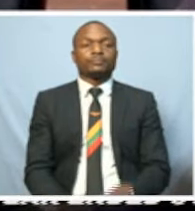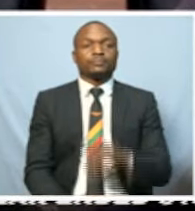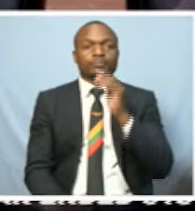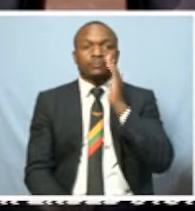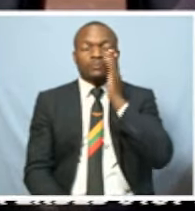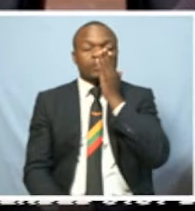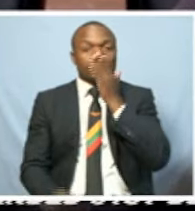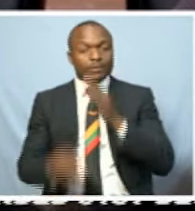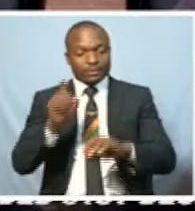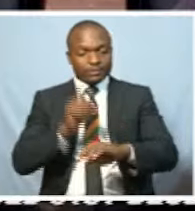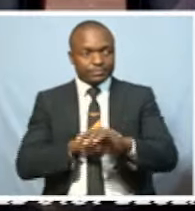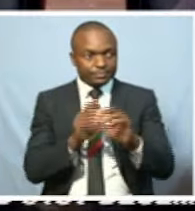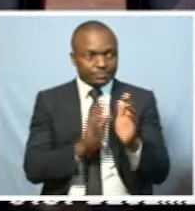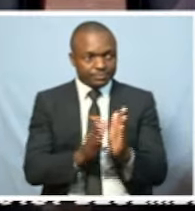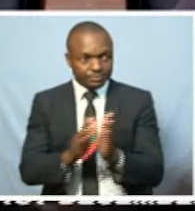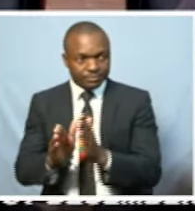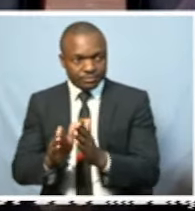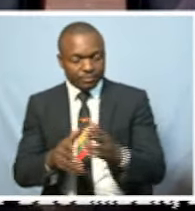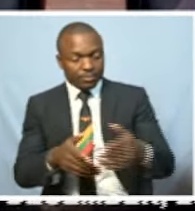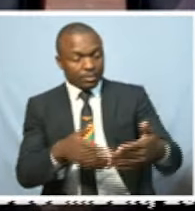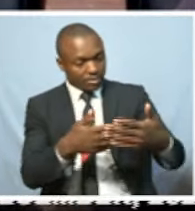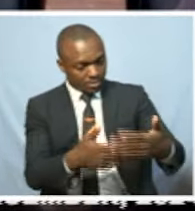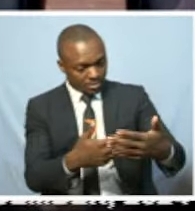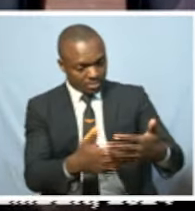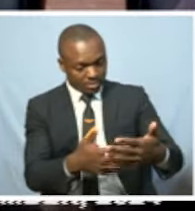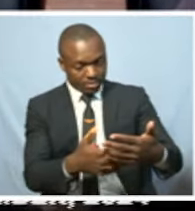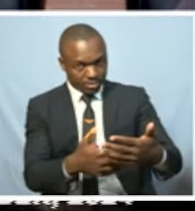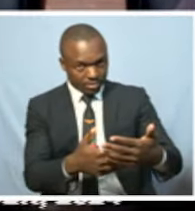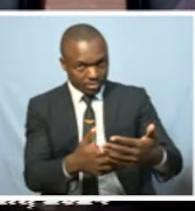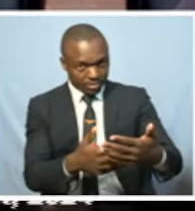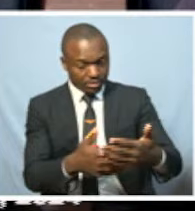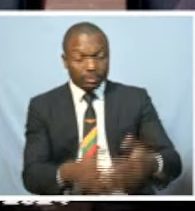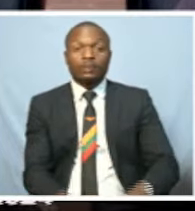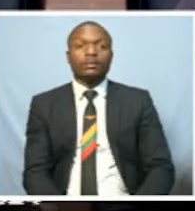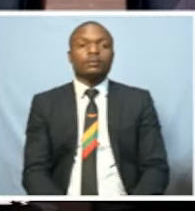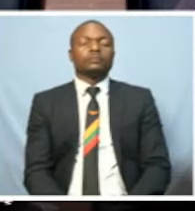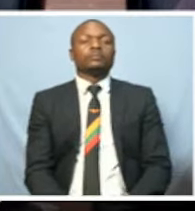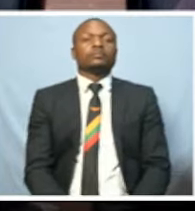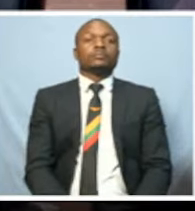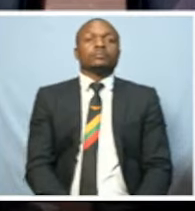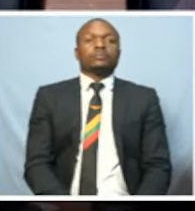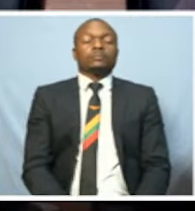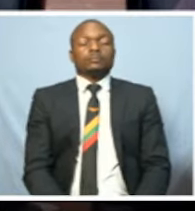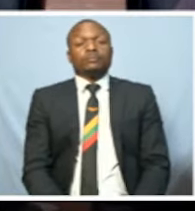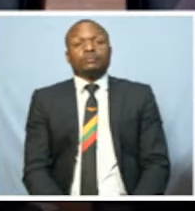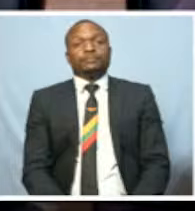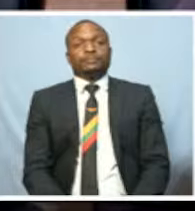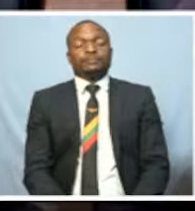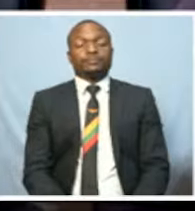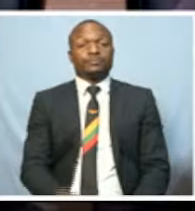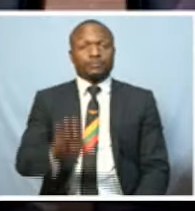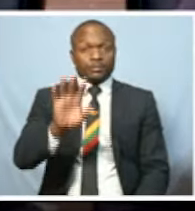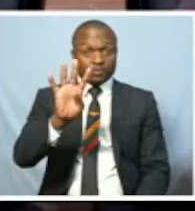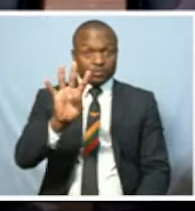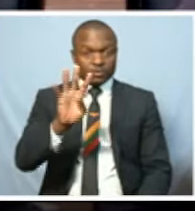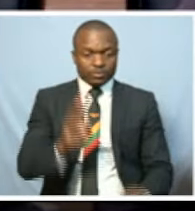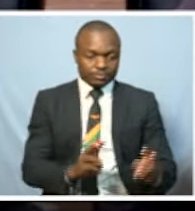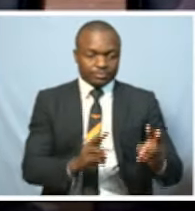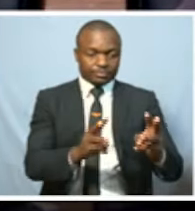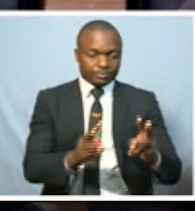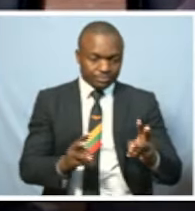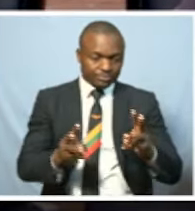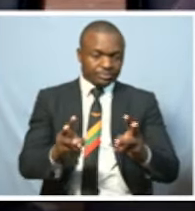During the preparation of the document, solicitation document, there are 4 phases